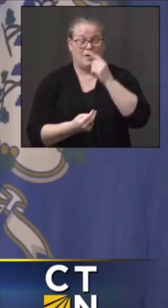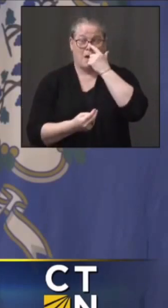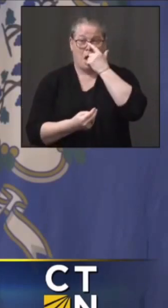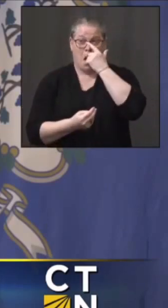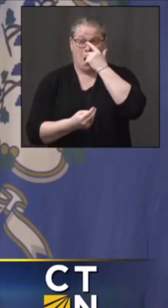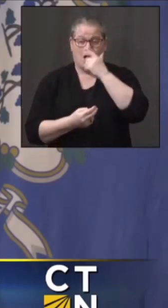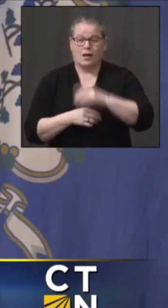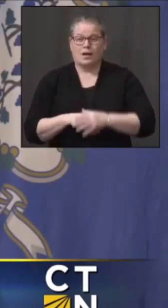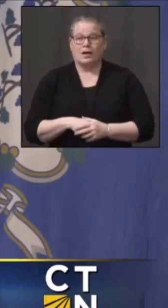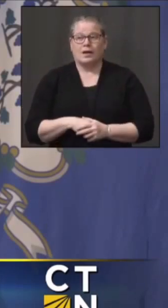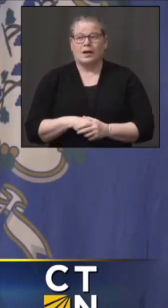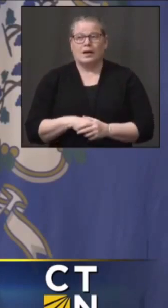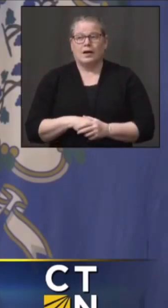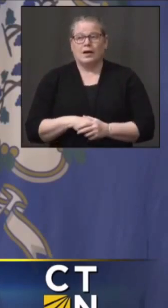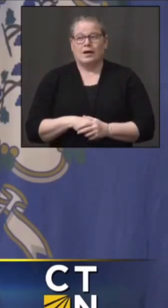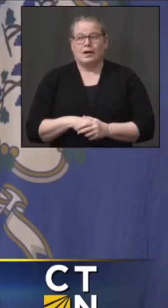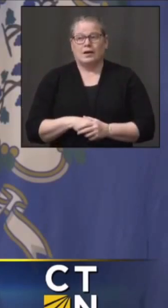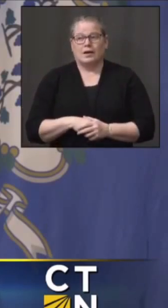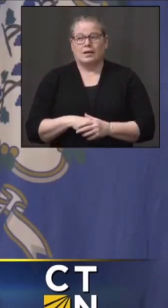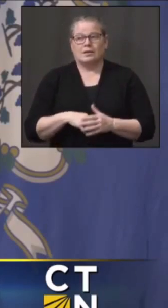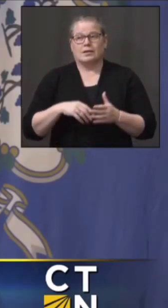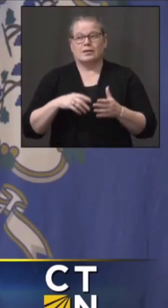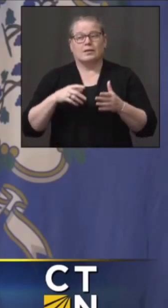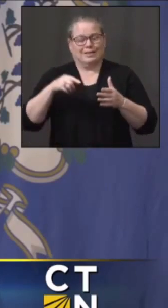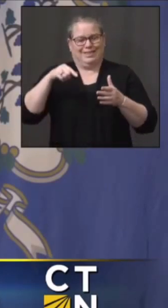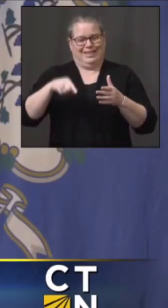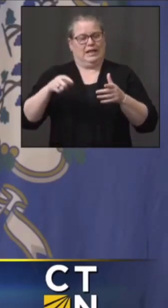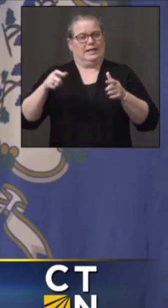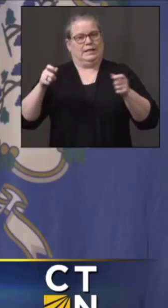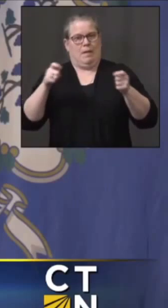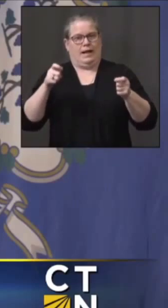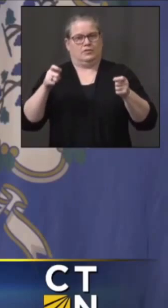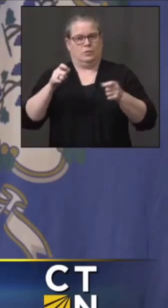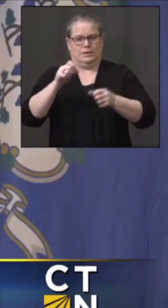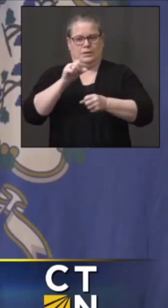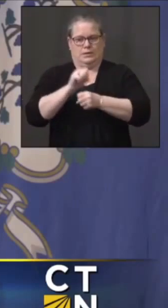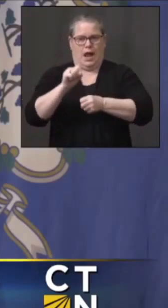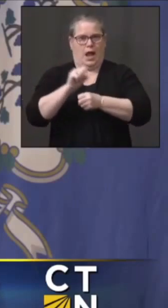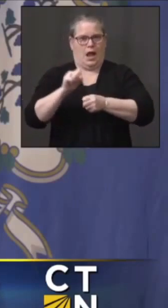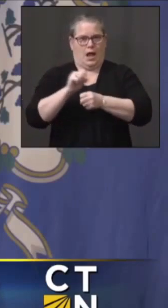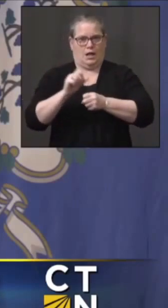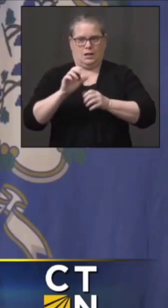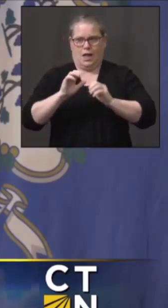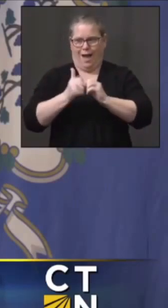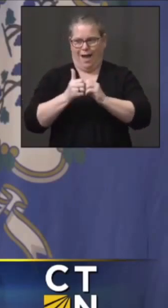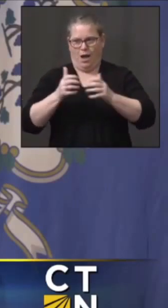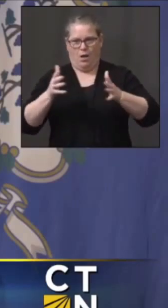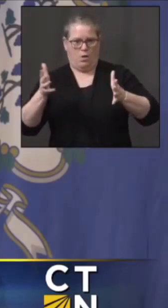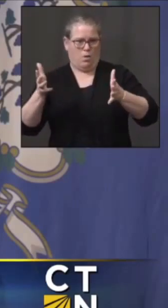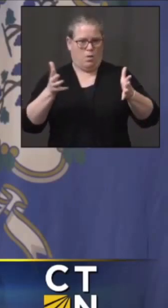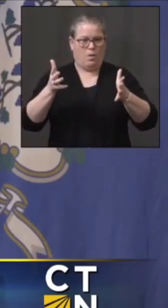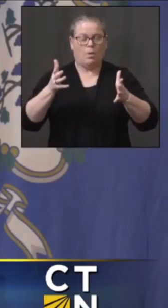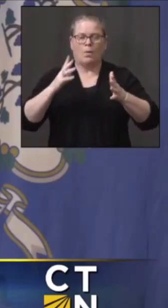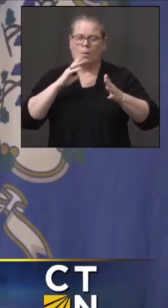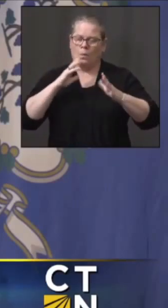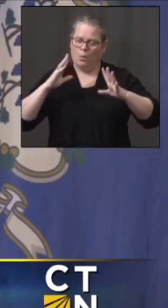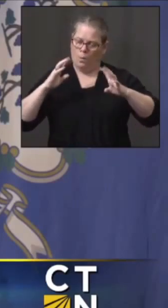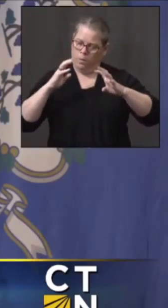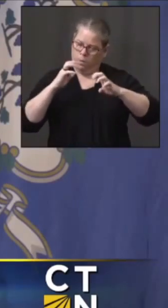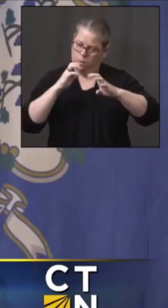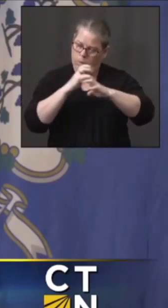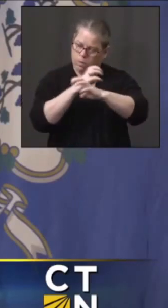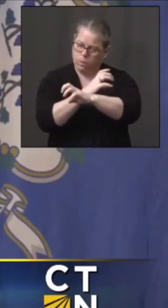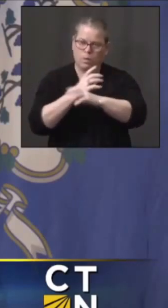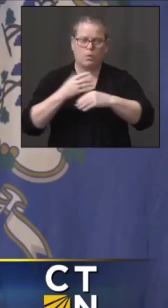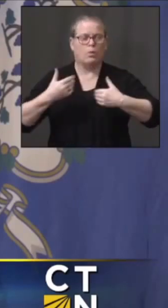incredible complexity of this management task in terms of the segueing, the different vaccines, different refrigeration,